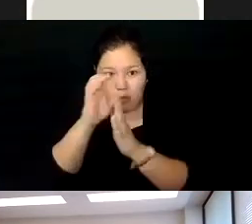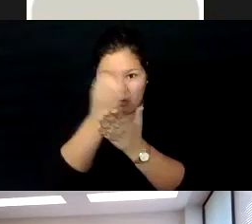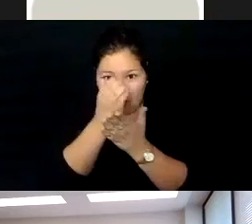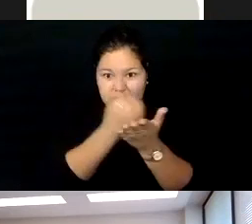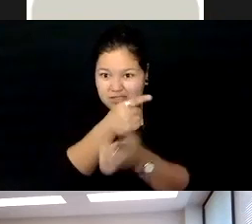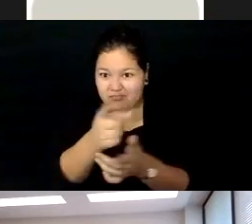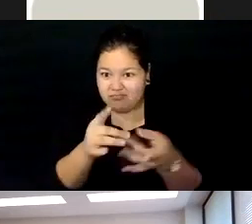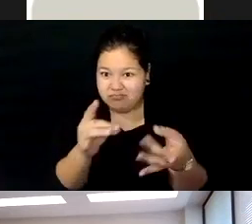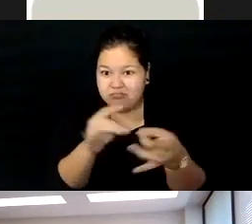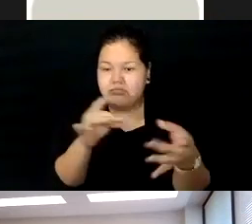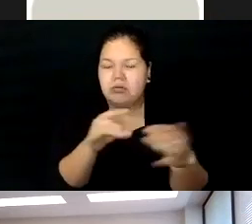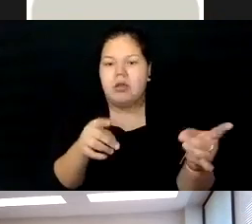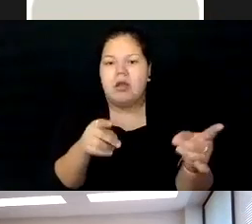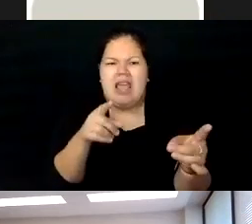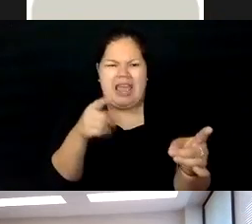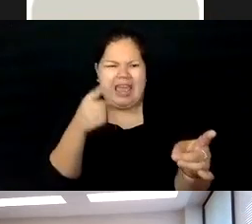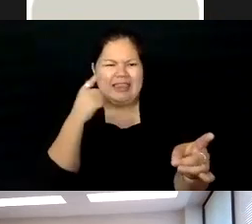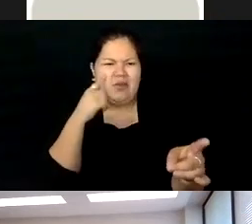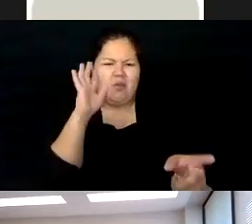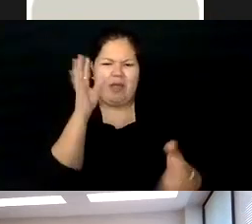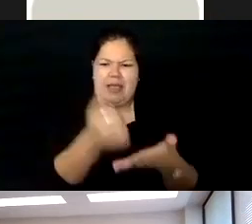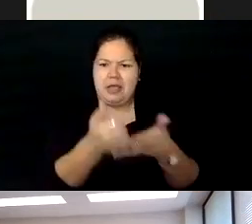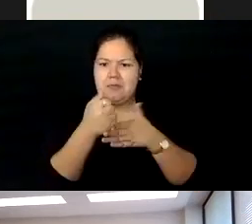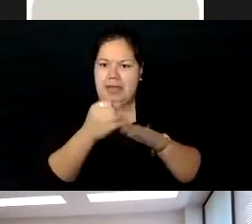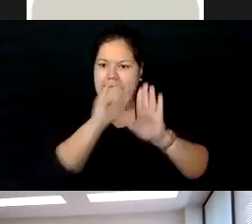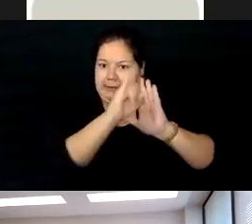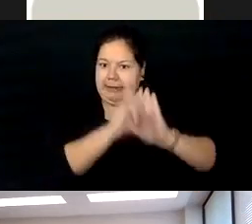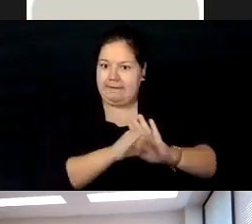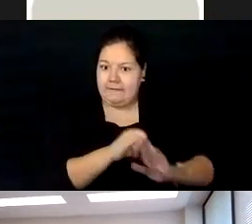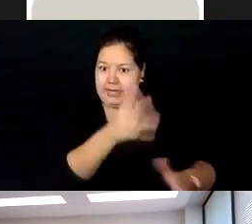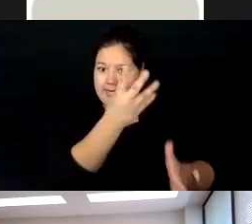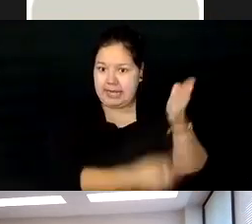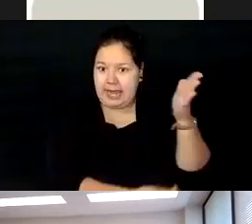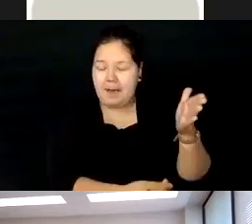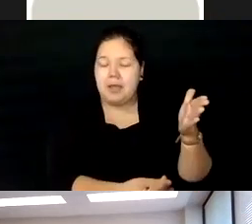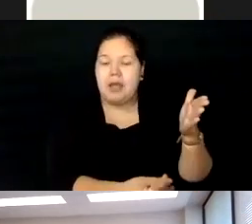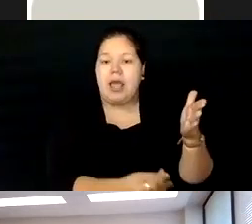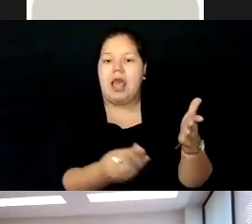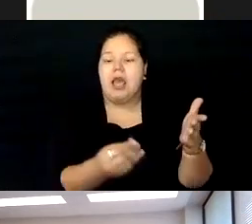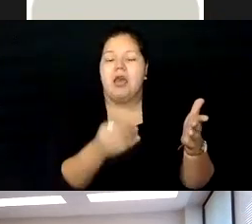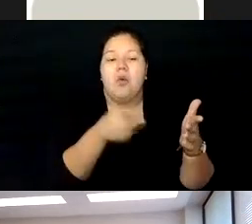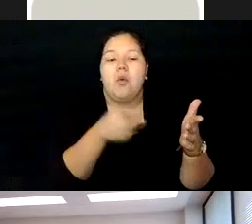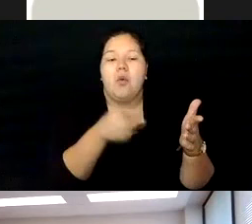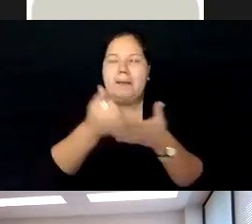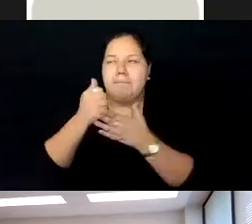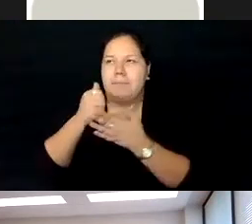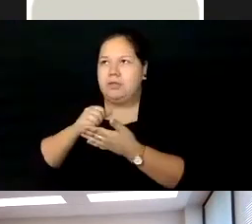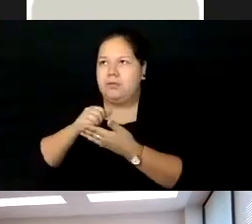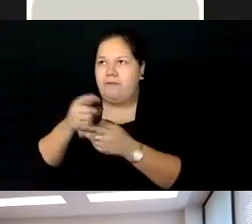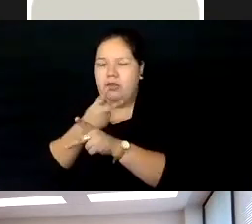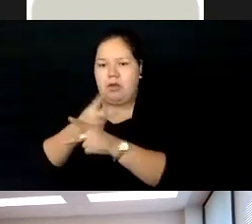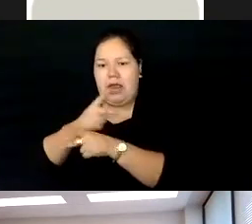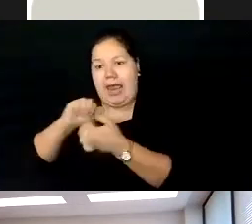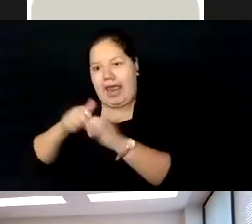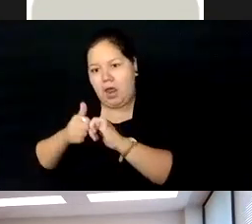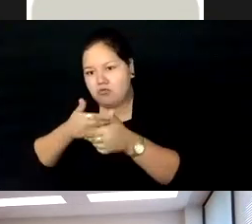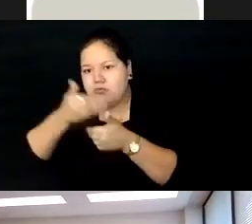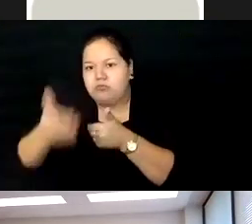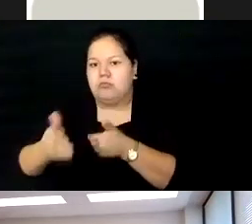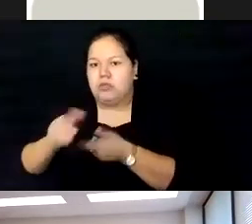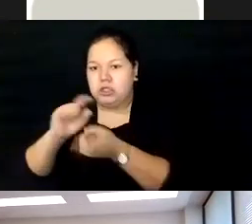being able to identify where we have those gaps and then thinking about how we can change our actions is going to be really